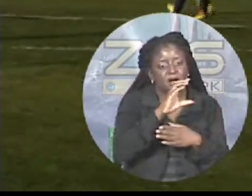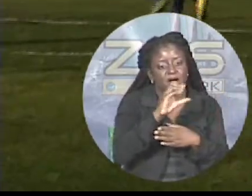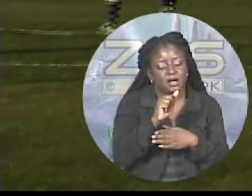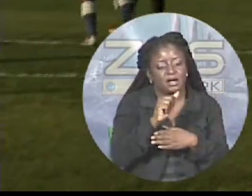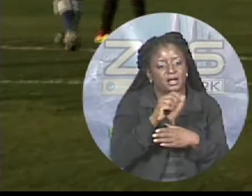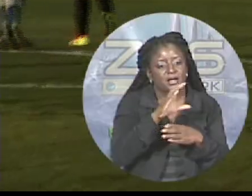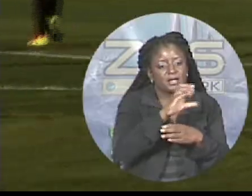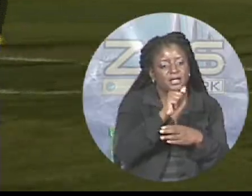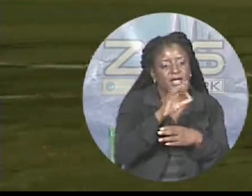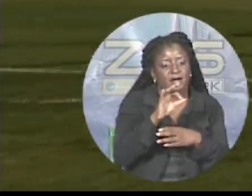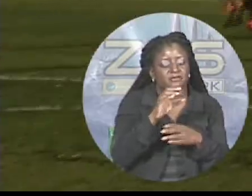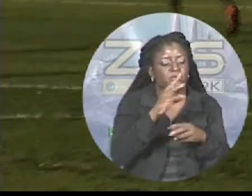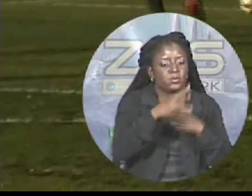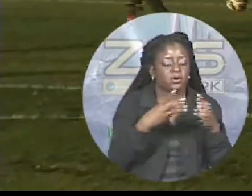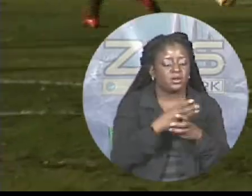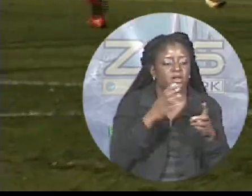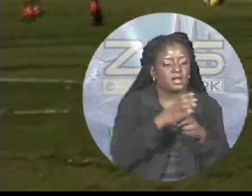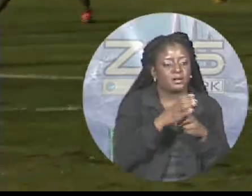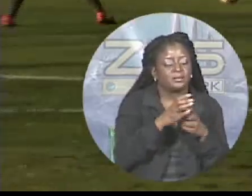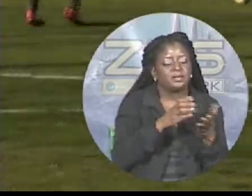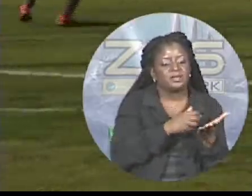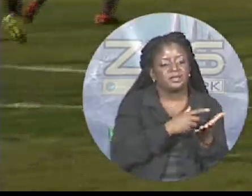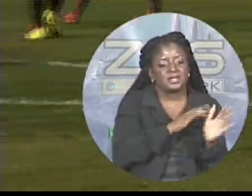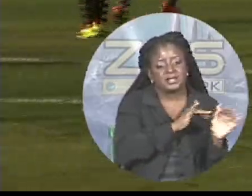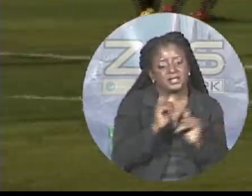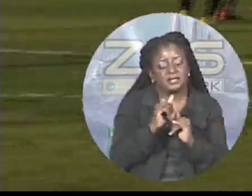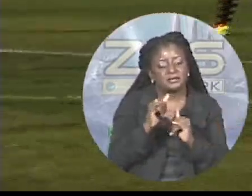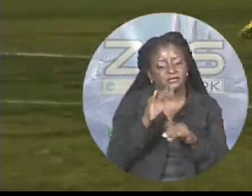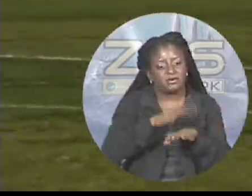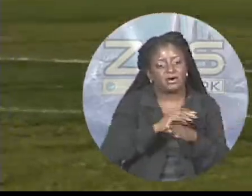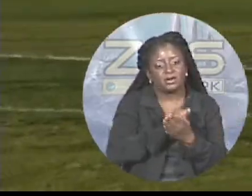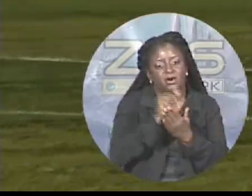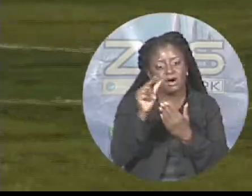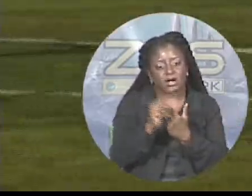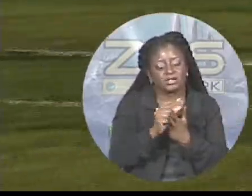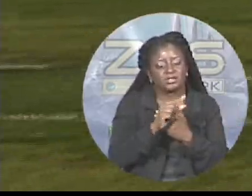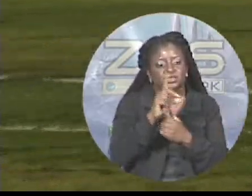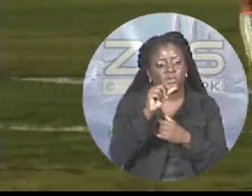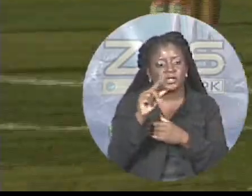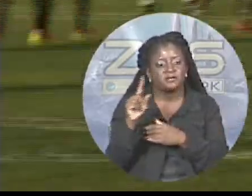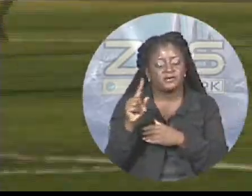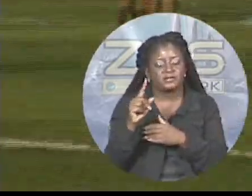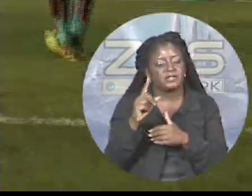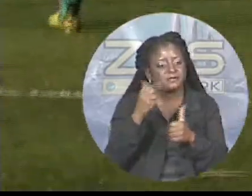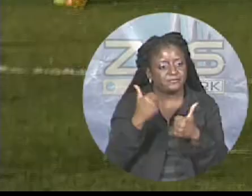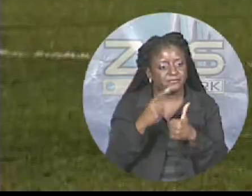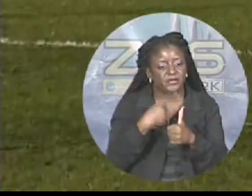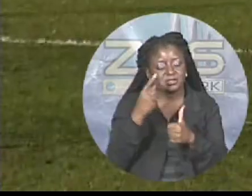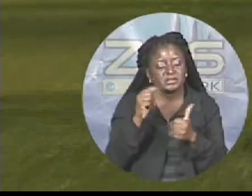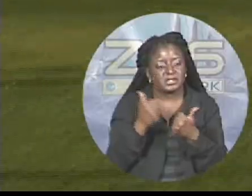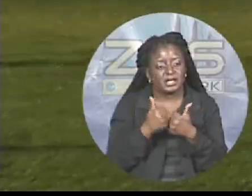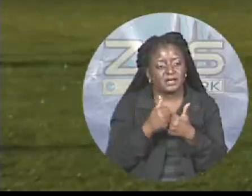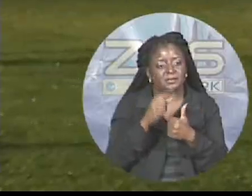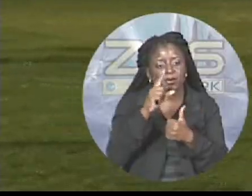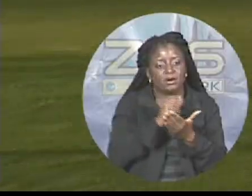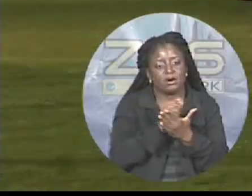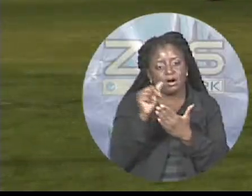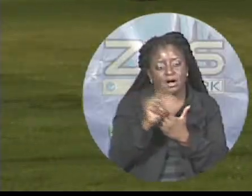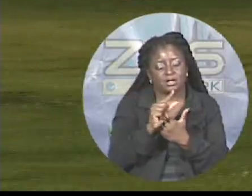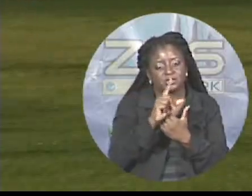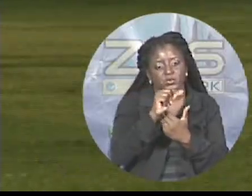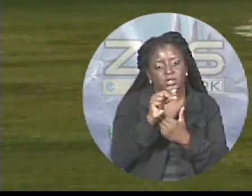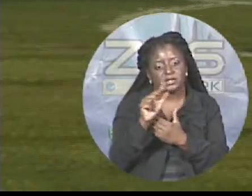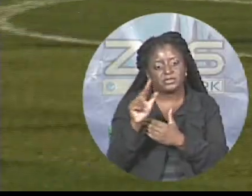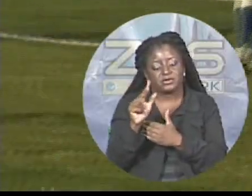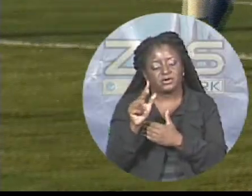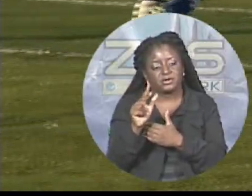The 18-member squad will leave for Puerto Rico on August 21st. Their first game is August 23rd against Anguilla. Host